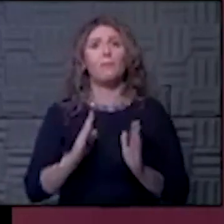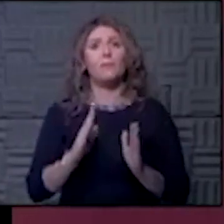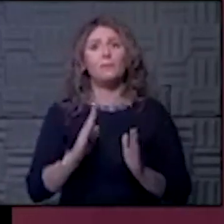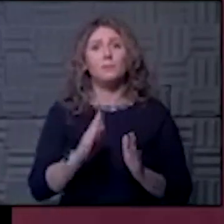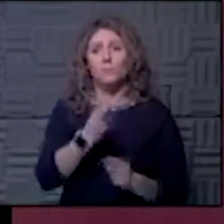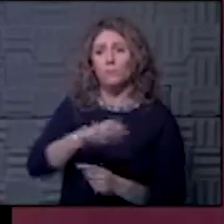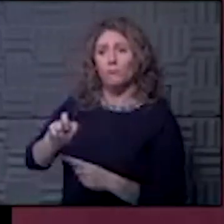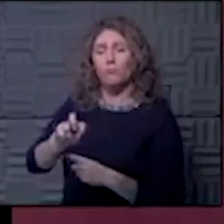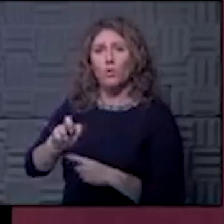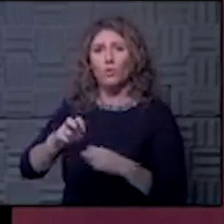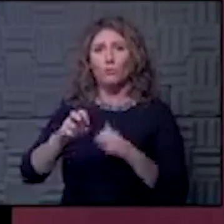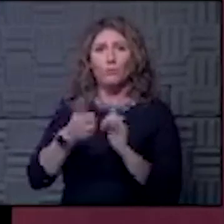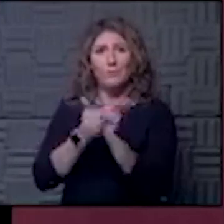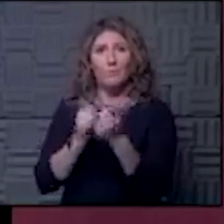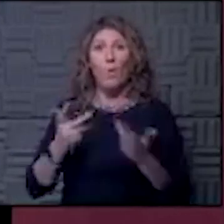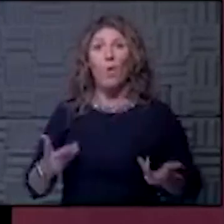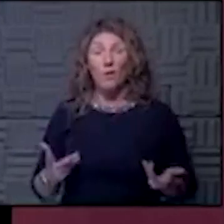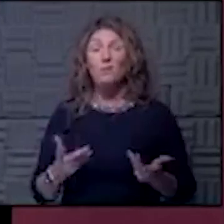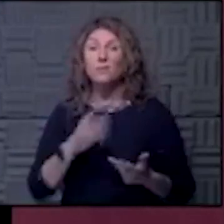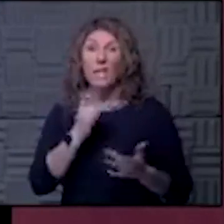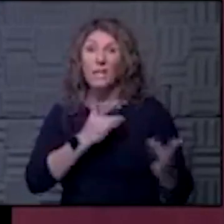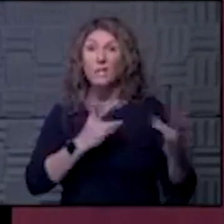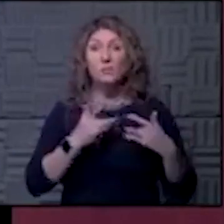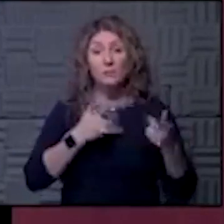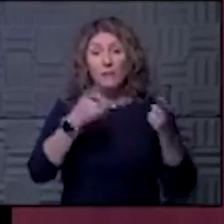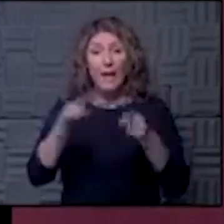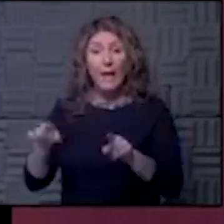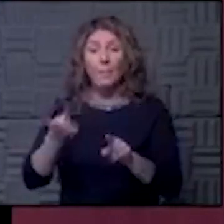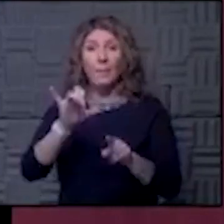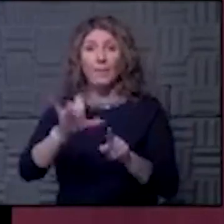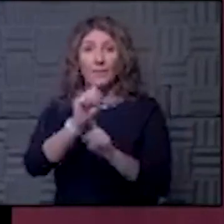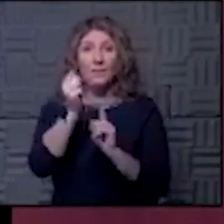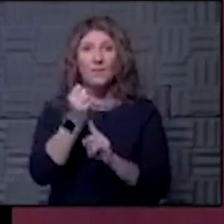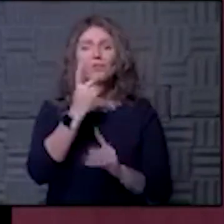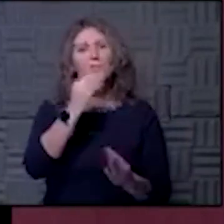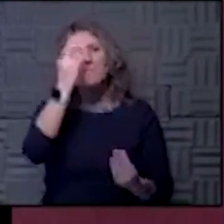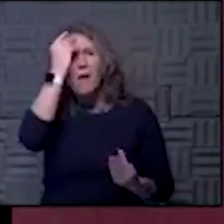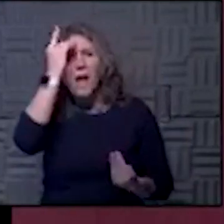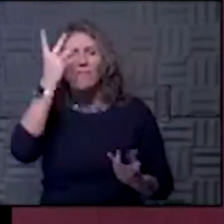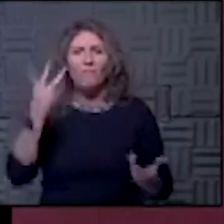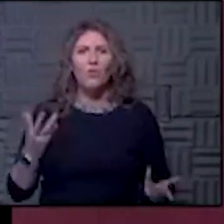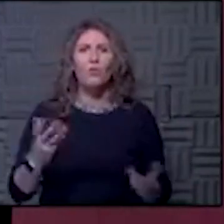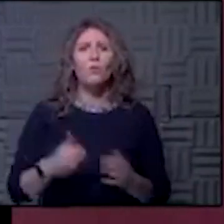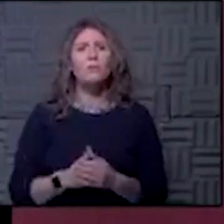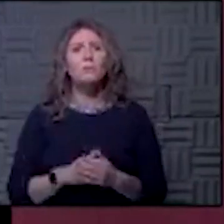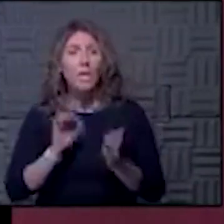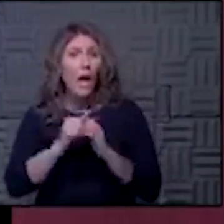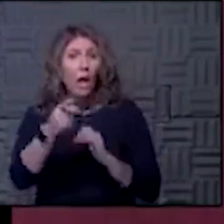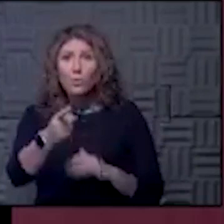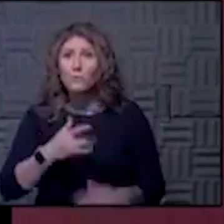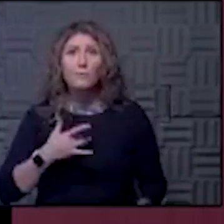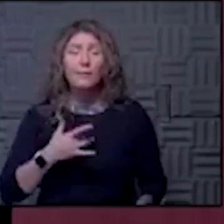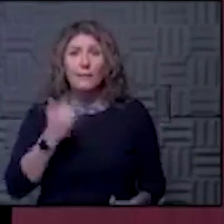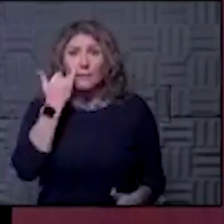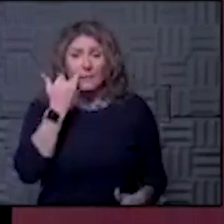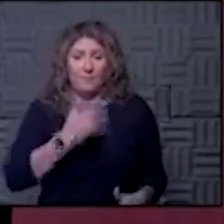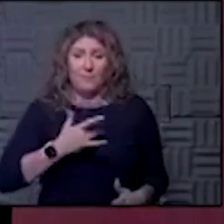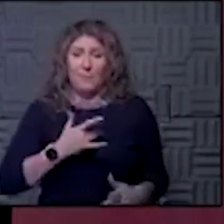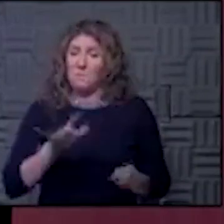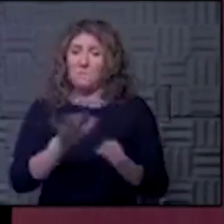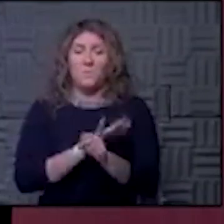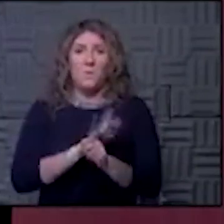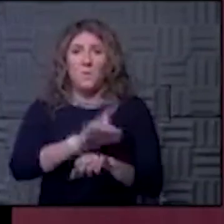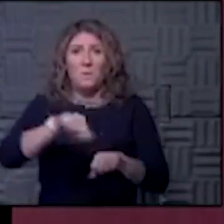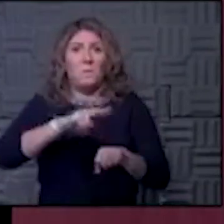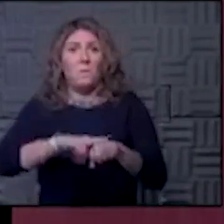are some concerns that happen in that situation. So be a little thoughtful about what your is. How are you feeling? I mean, if you feel completely normal and you don't feel